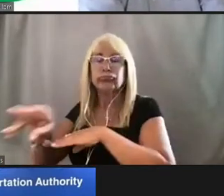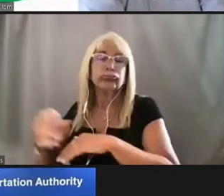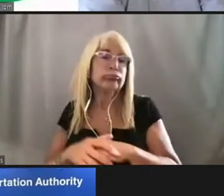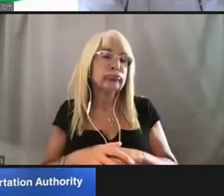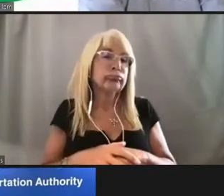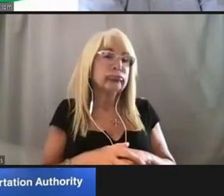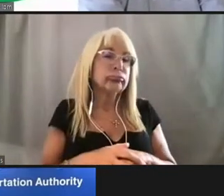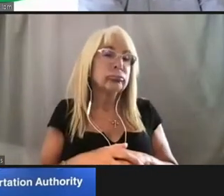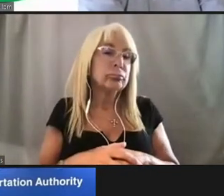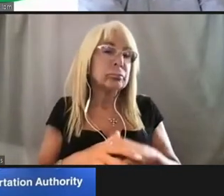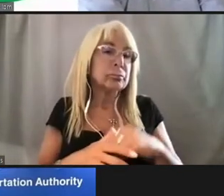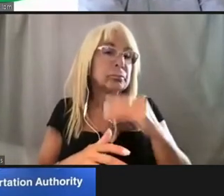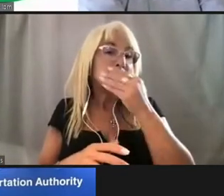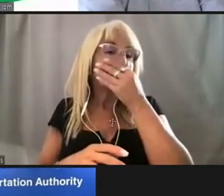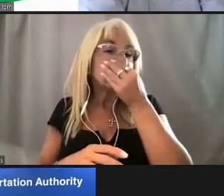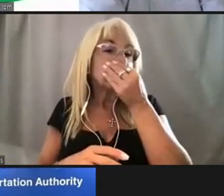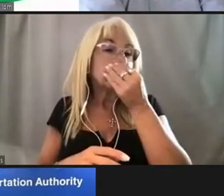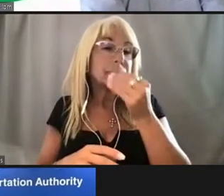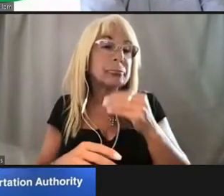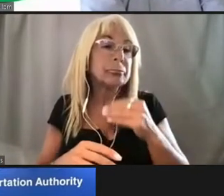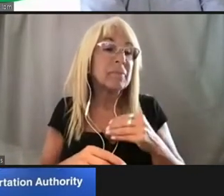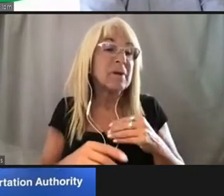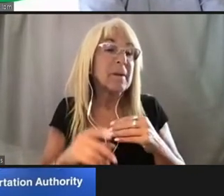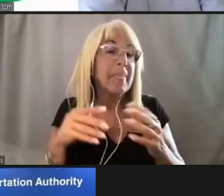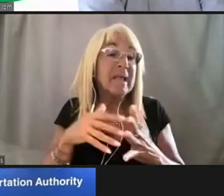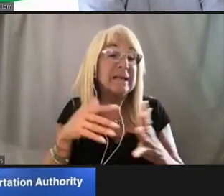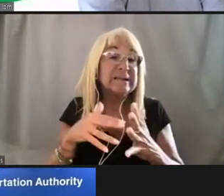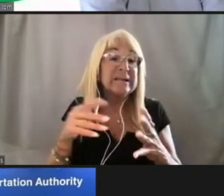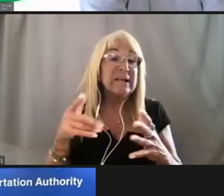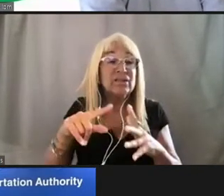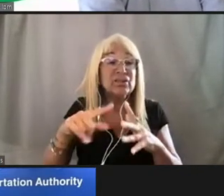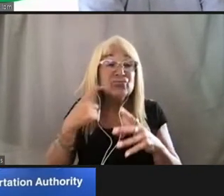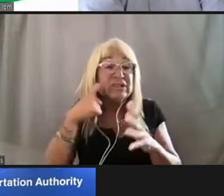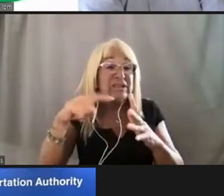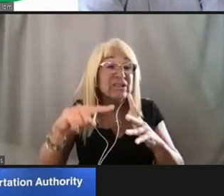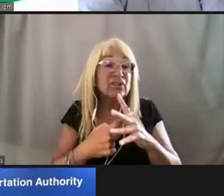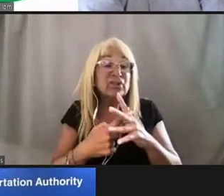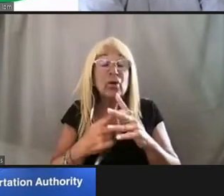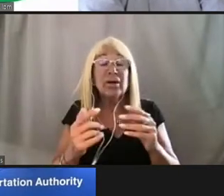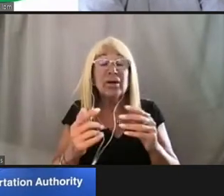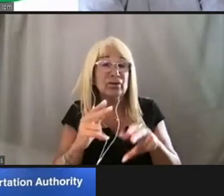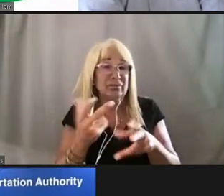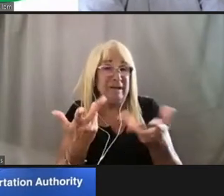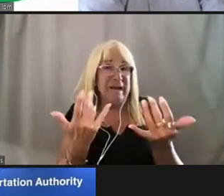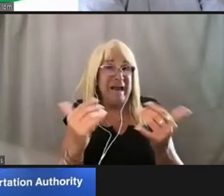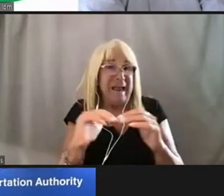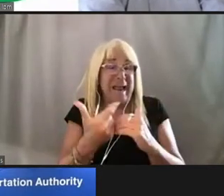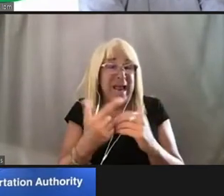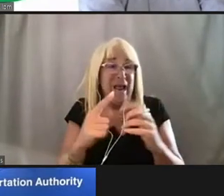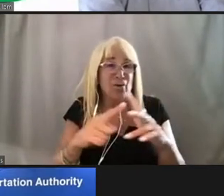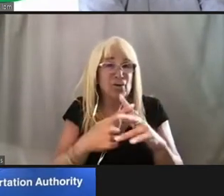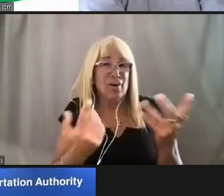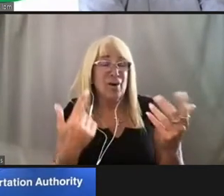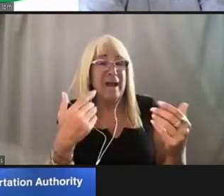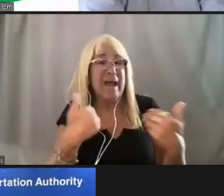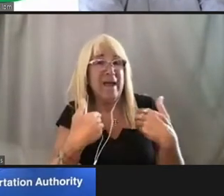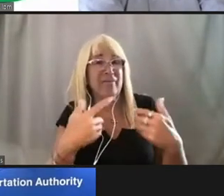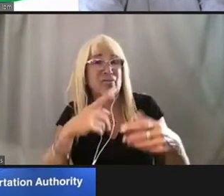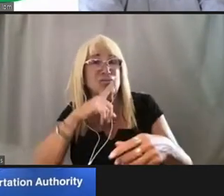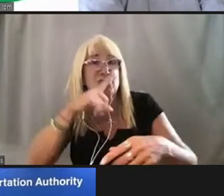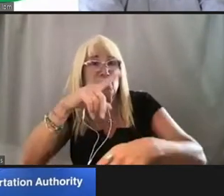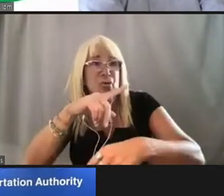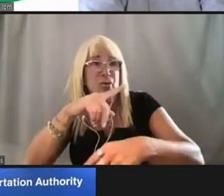just and this can and this study just really started so how is it possible in this short time that we have truly reliable data